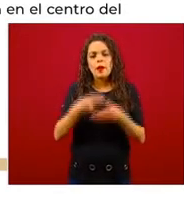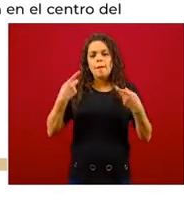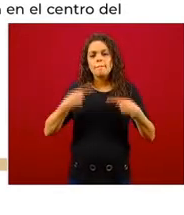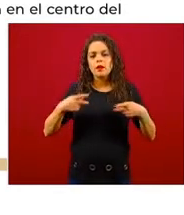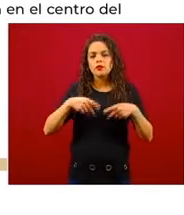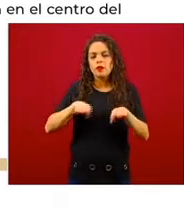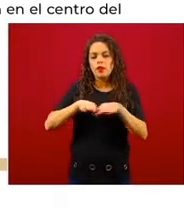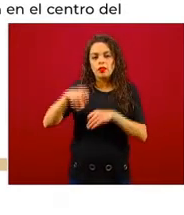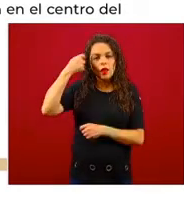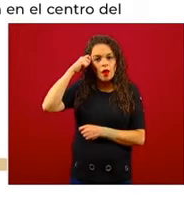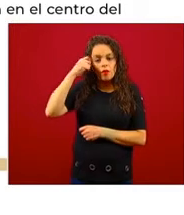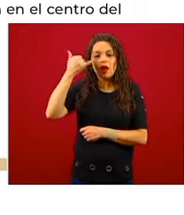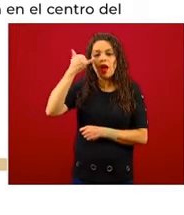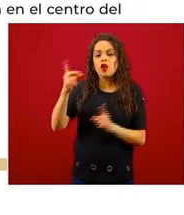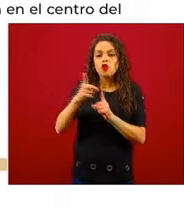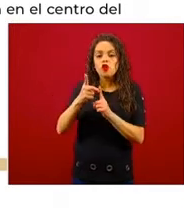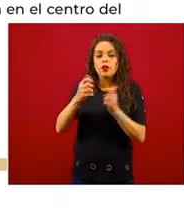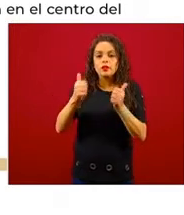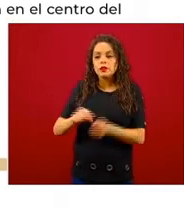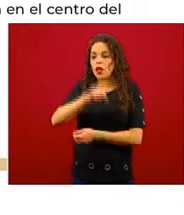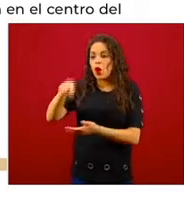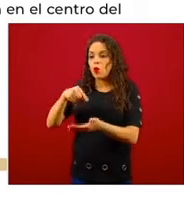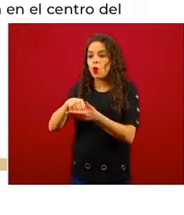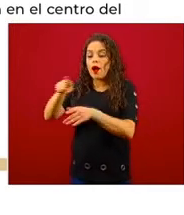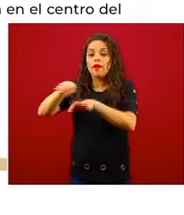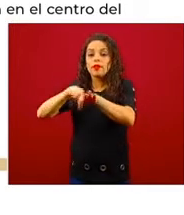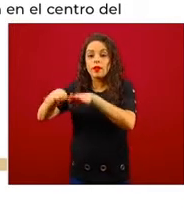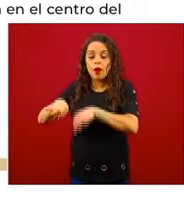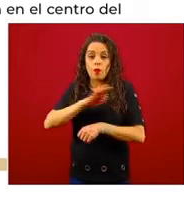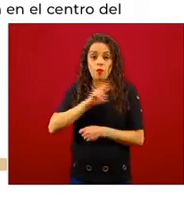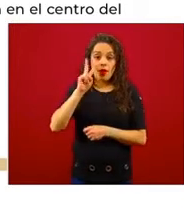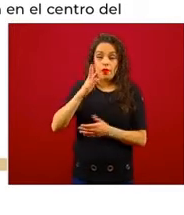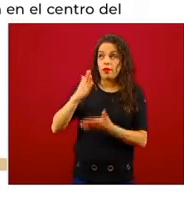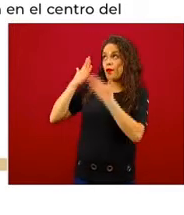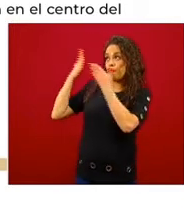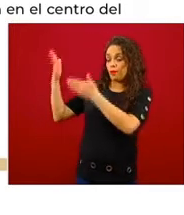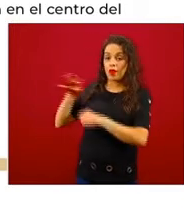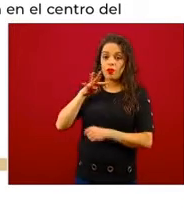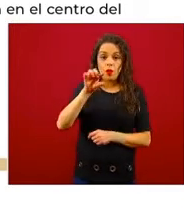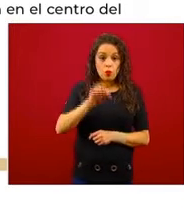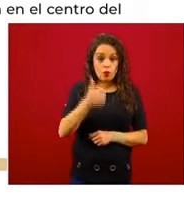of where these domestic workers were born and where they are working.